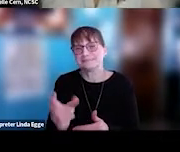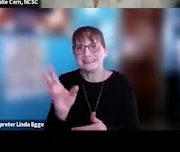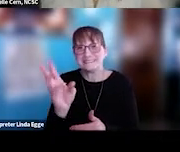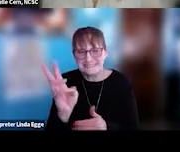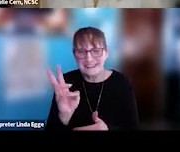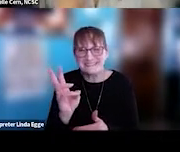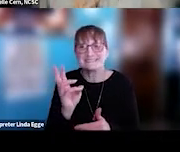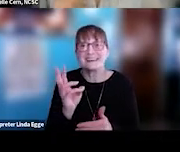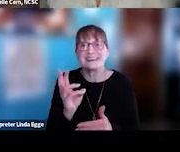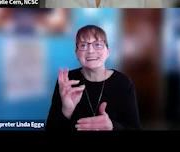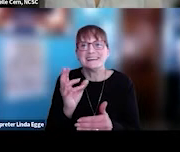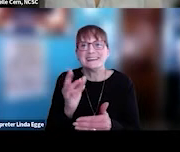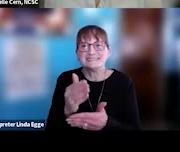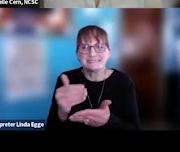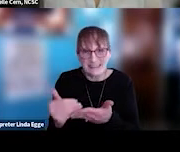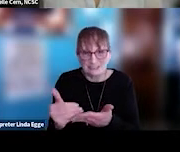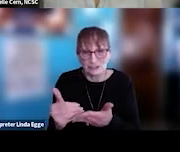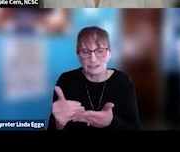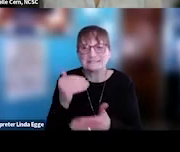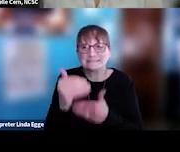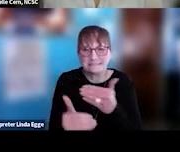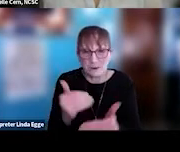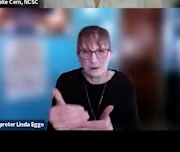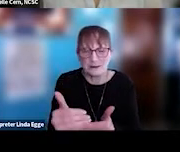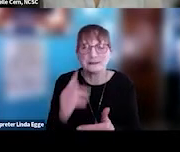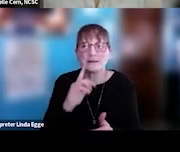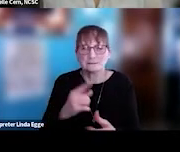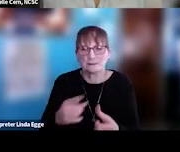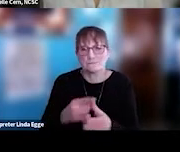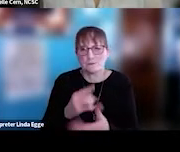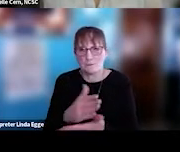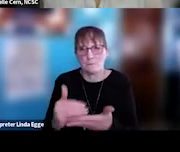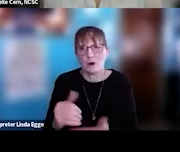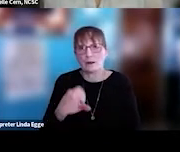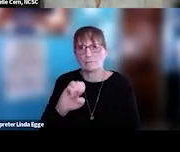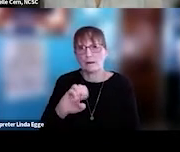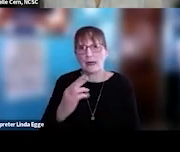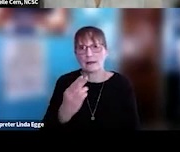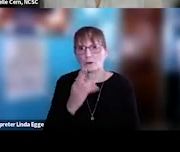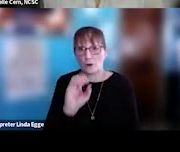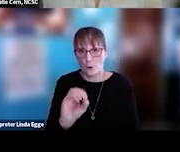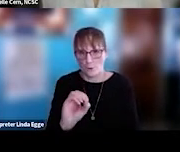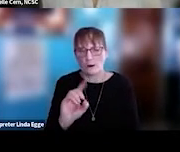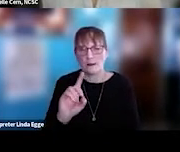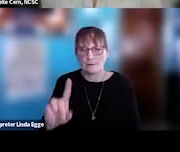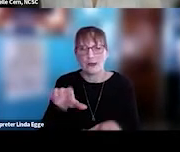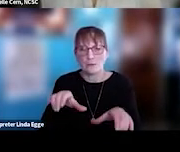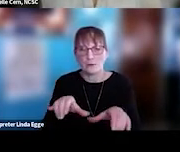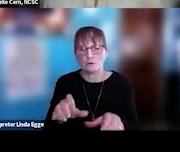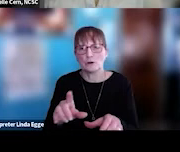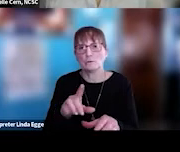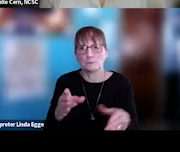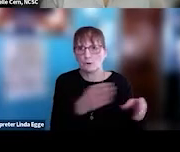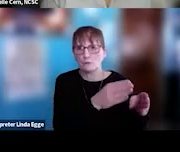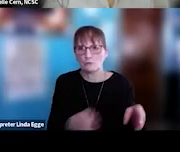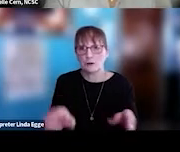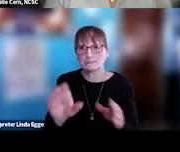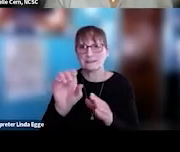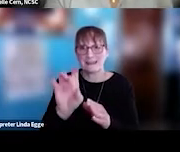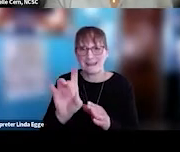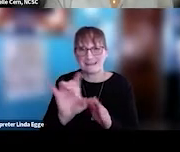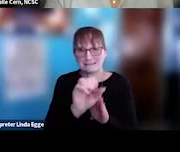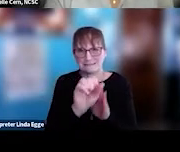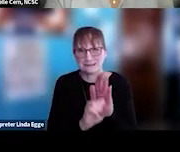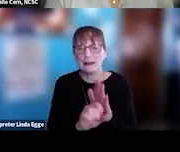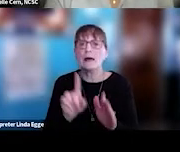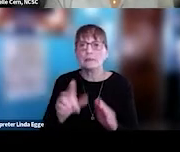this six session series here, is the first set of ECHO series that were done across those 8 states. And then there was a